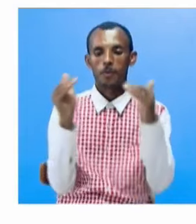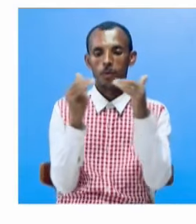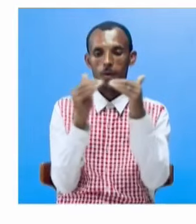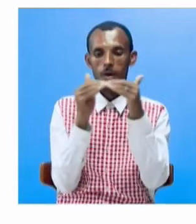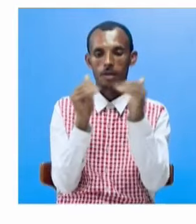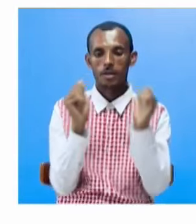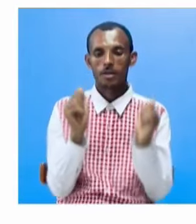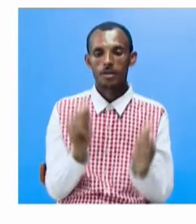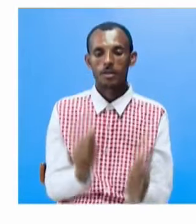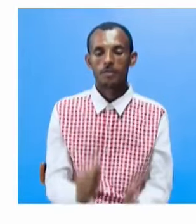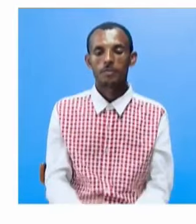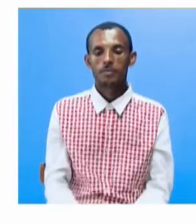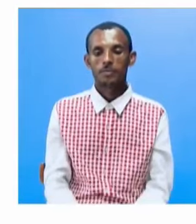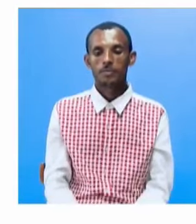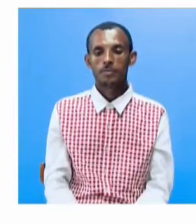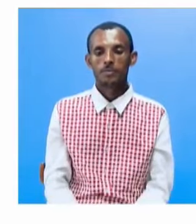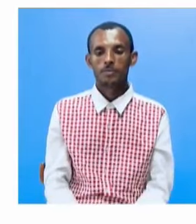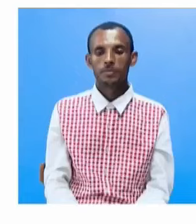congruent